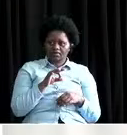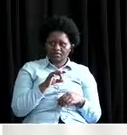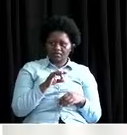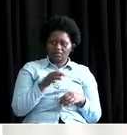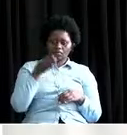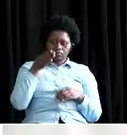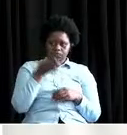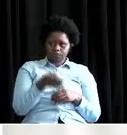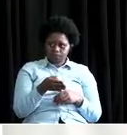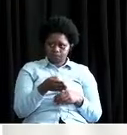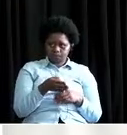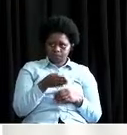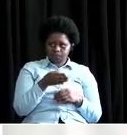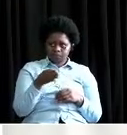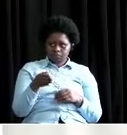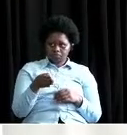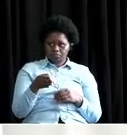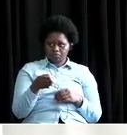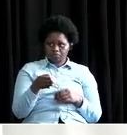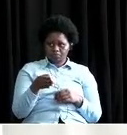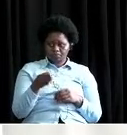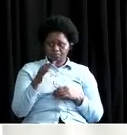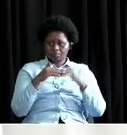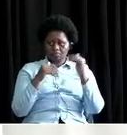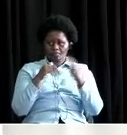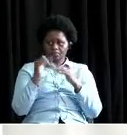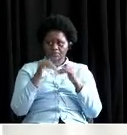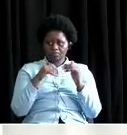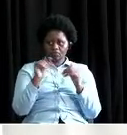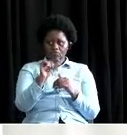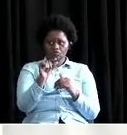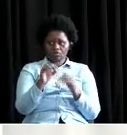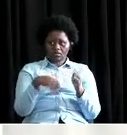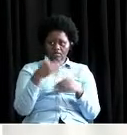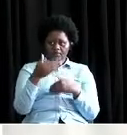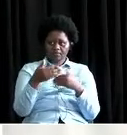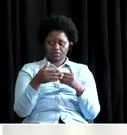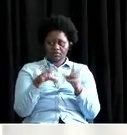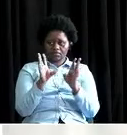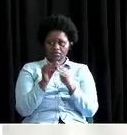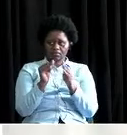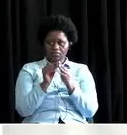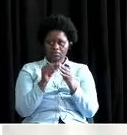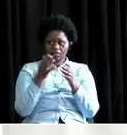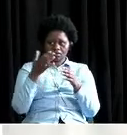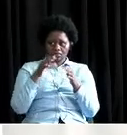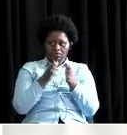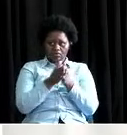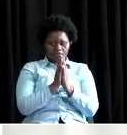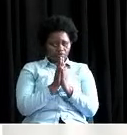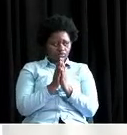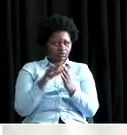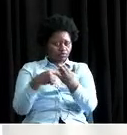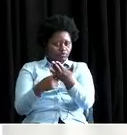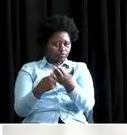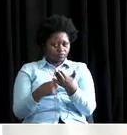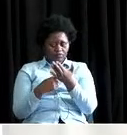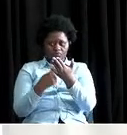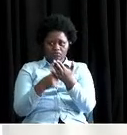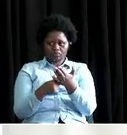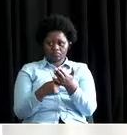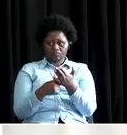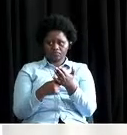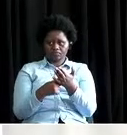If you are here in the building, soon after this meeting, I would request to have a session with you. If you are not